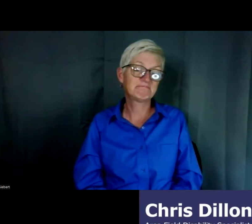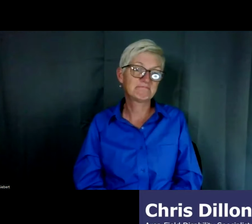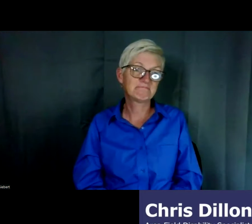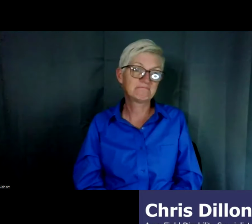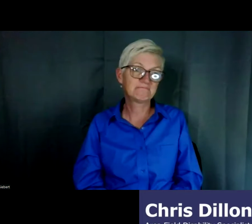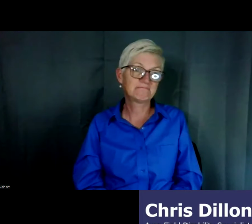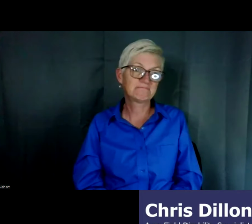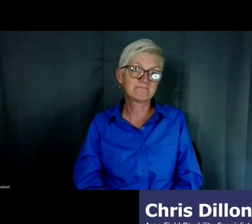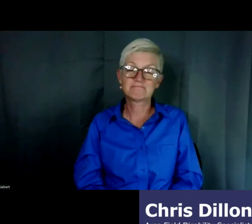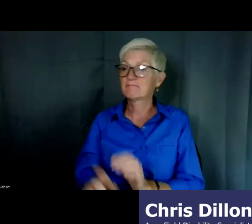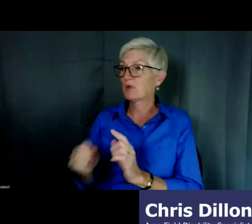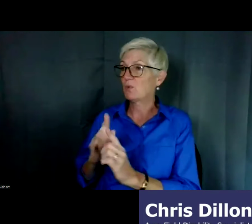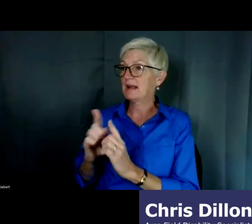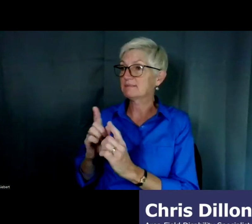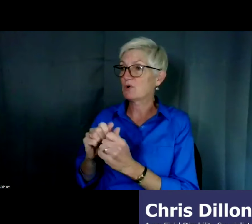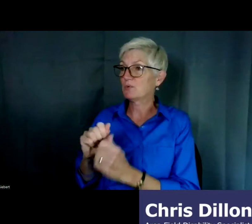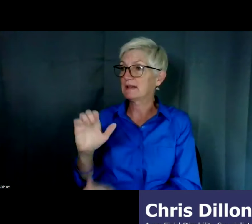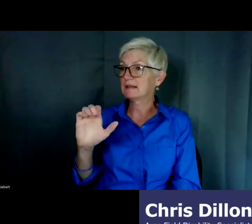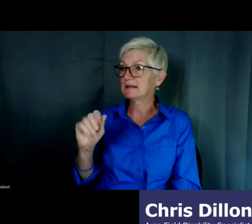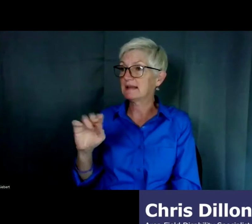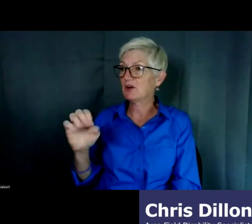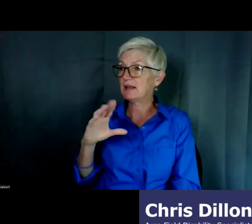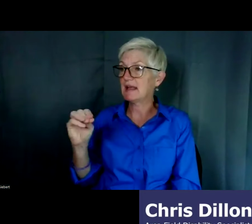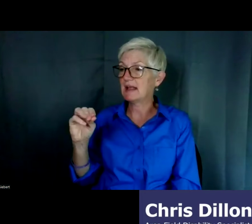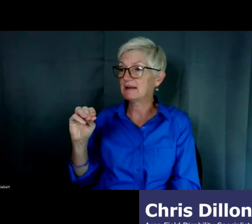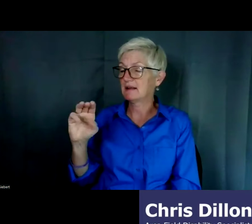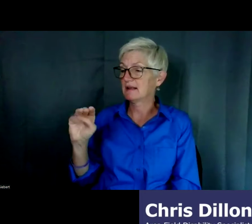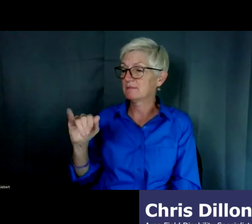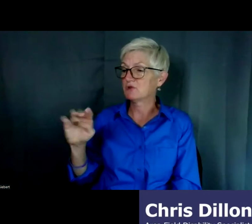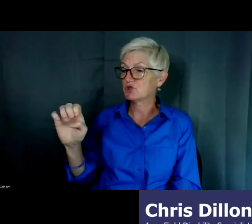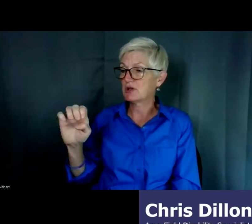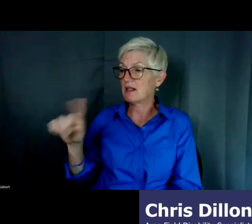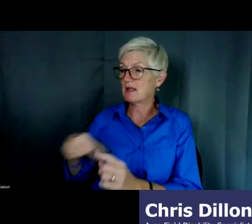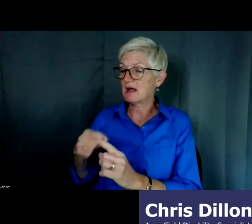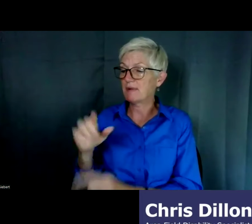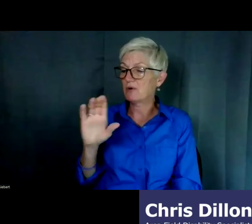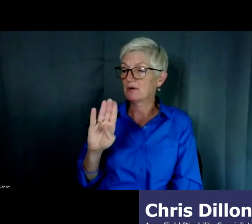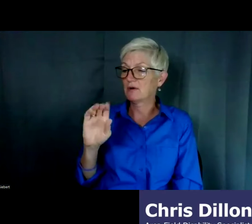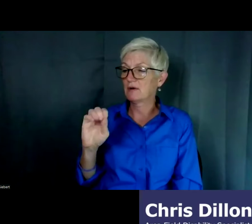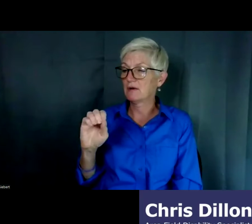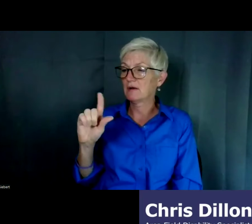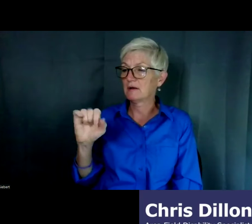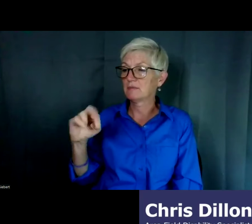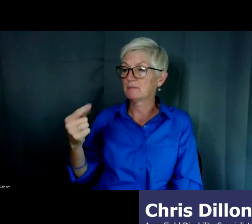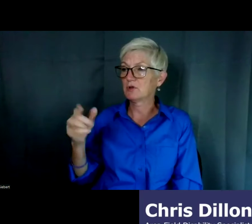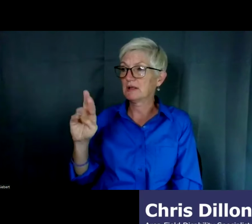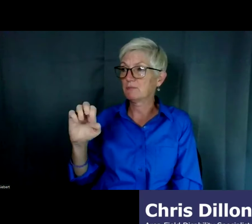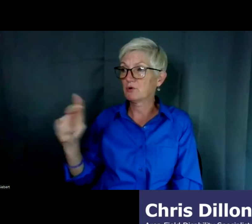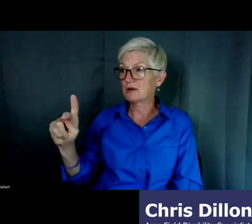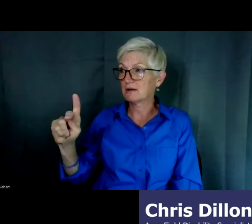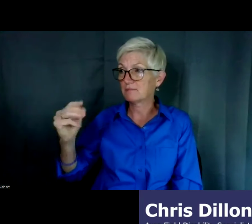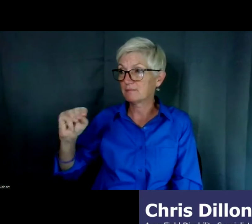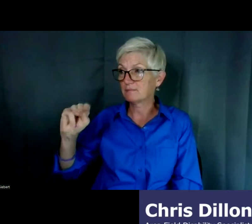When I spoke with Carrie and Michelle about the Bolingbrook Micro-Fulfillment Center, there is a different twist that is